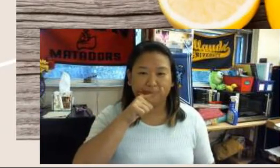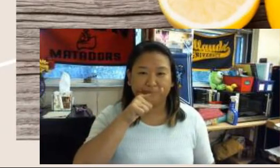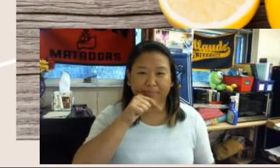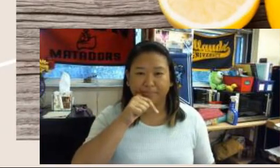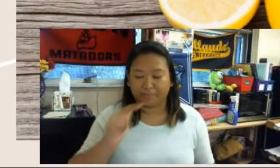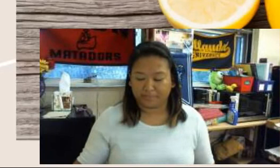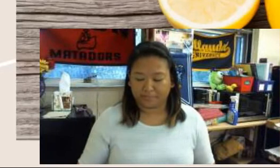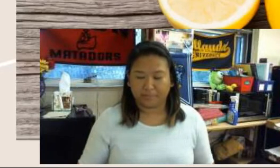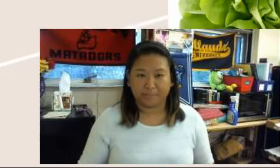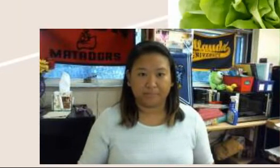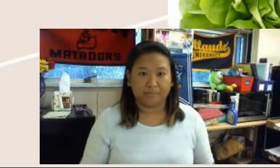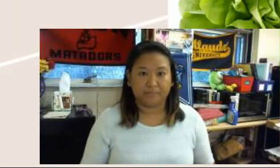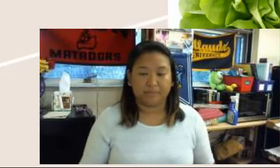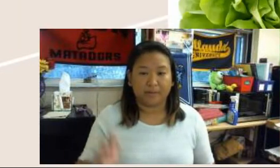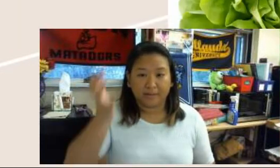lemon.